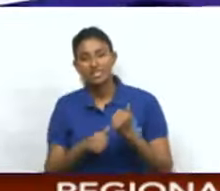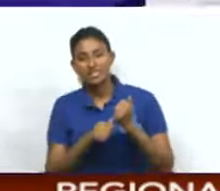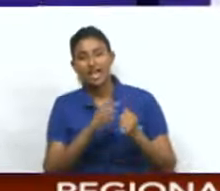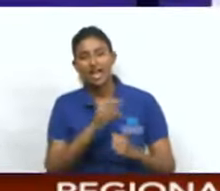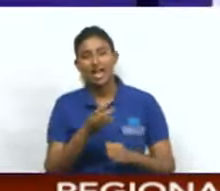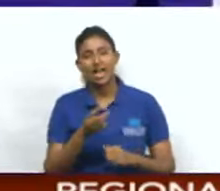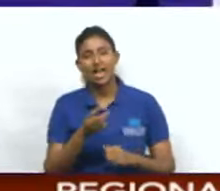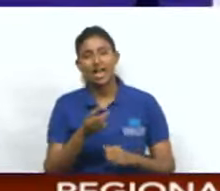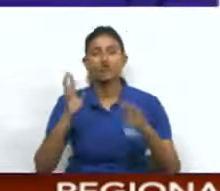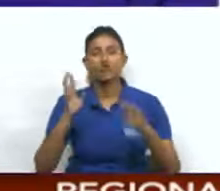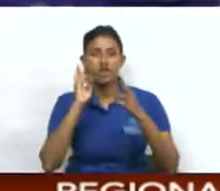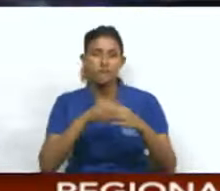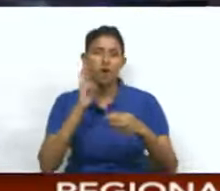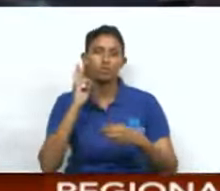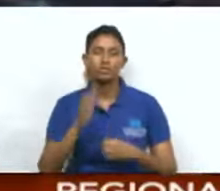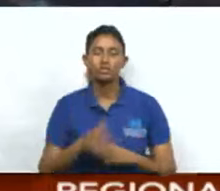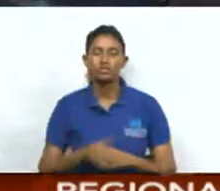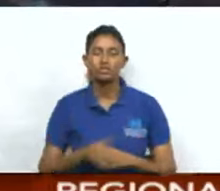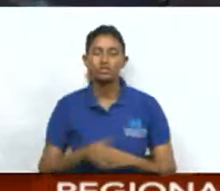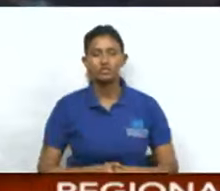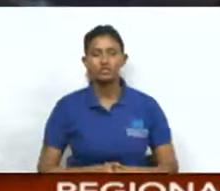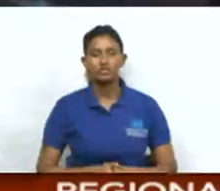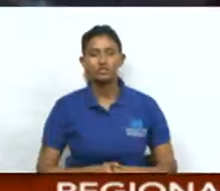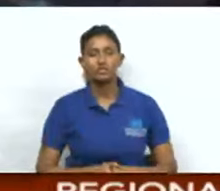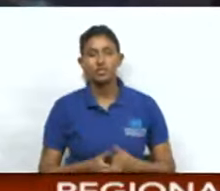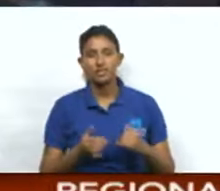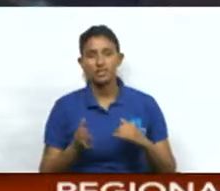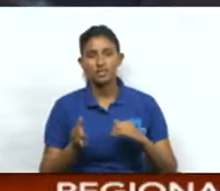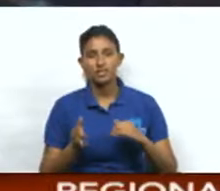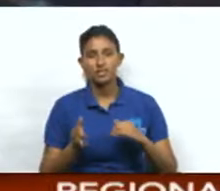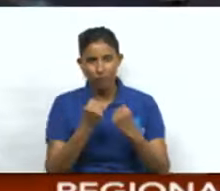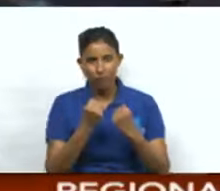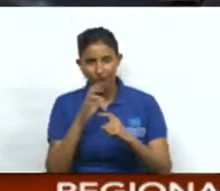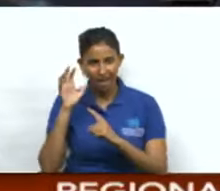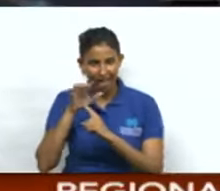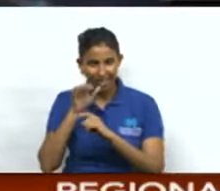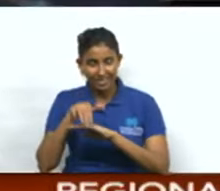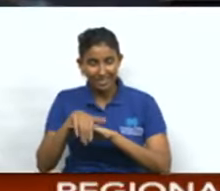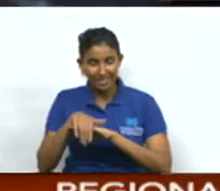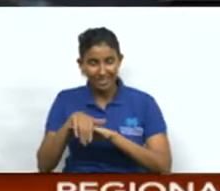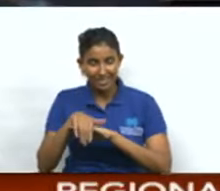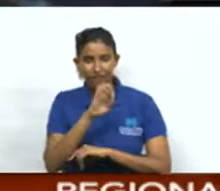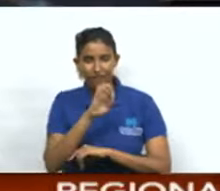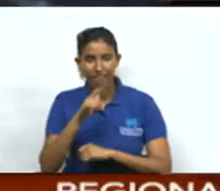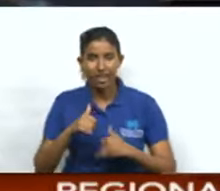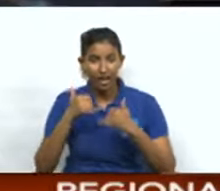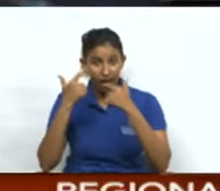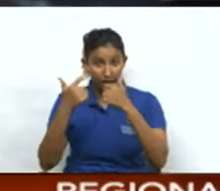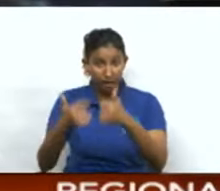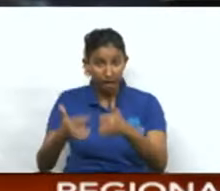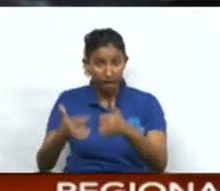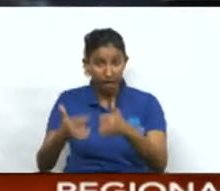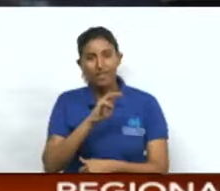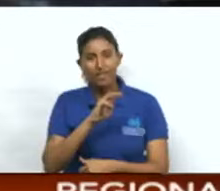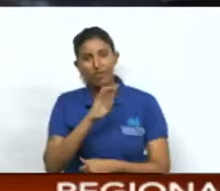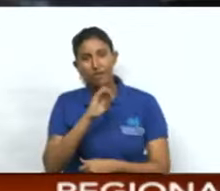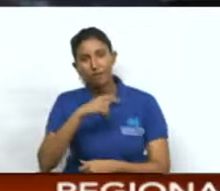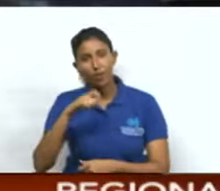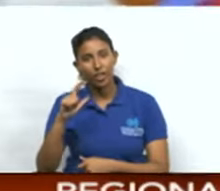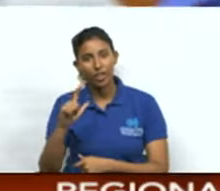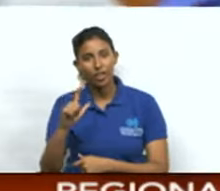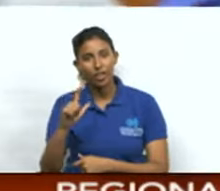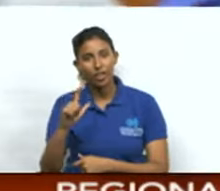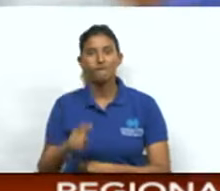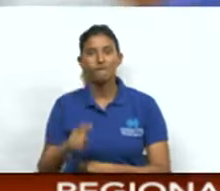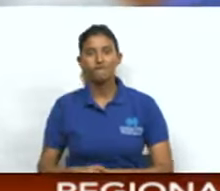Well, for our sport high tonight, we head to the EFL Cup, where Liverpool ousted Bournemouth. Sport high, brought to you